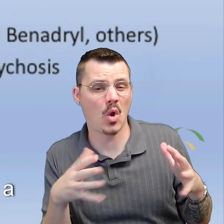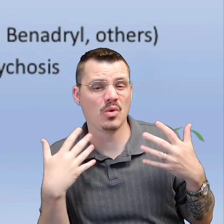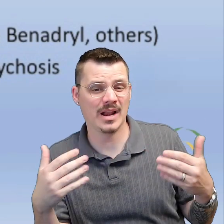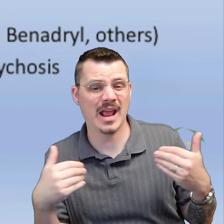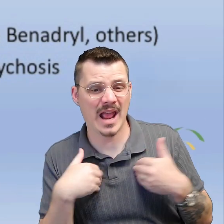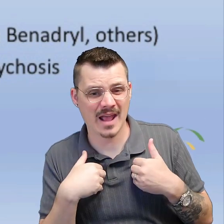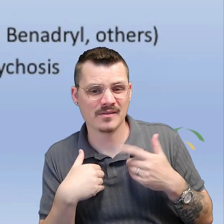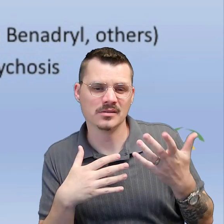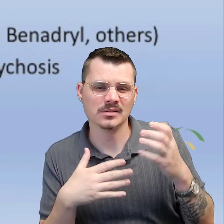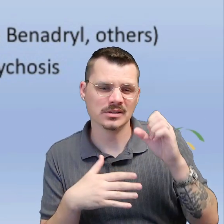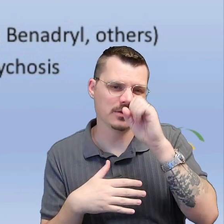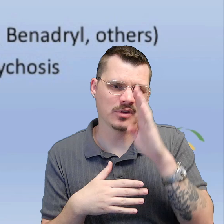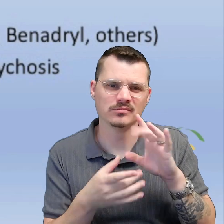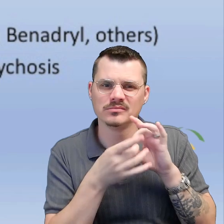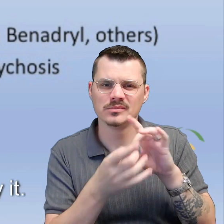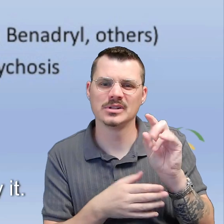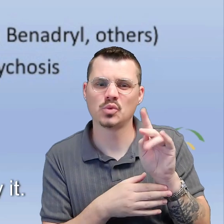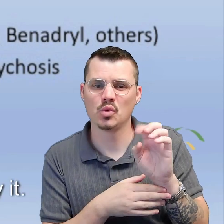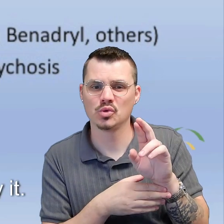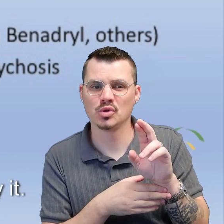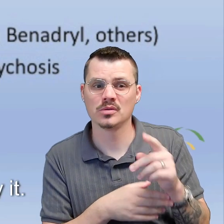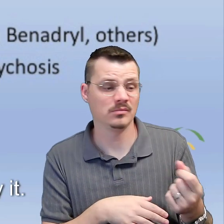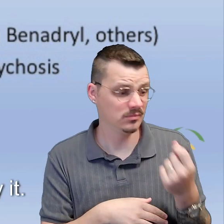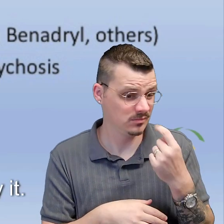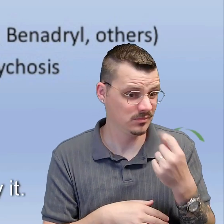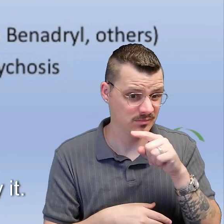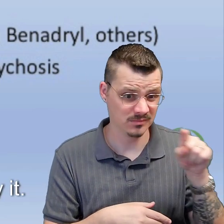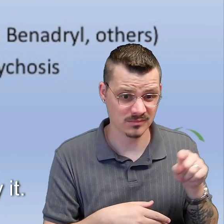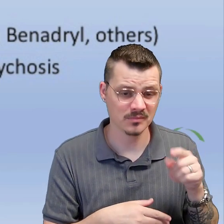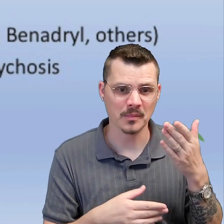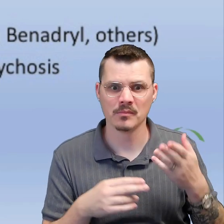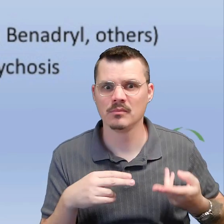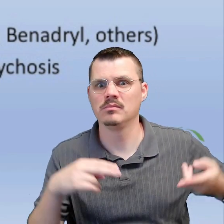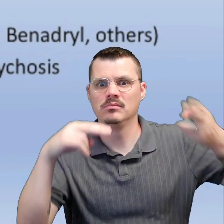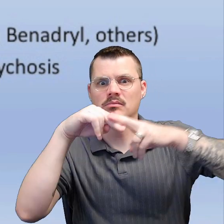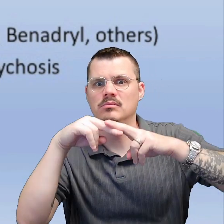has a schizophreniform disorder, taking these conditions may magnify it.